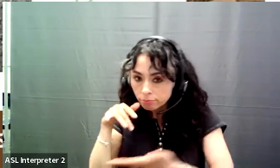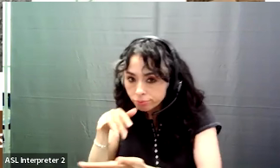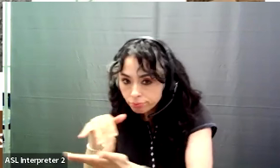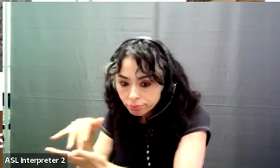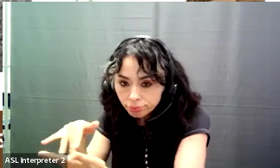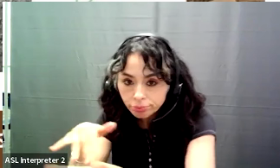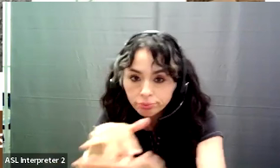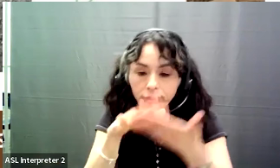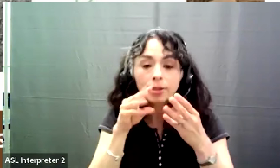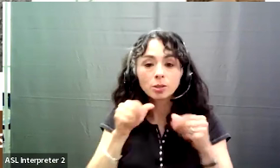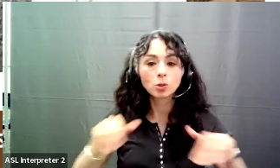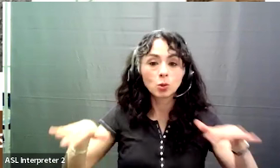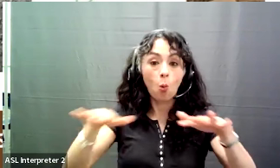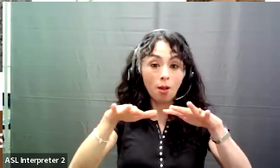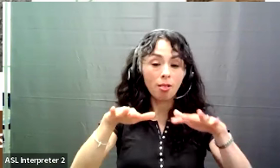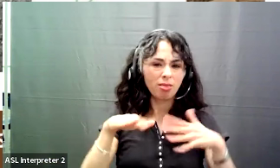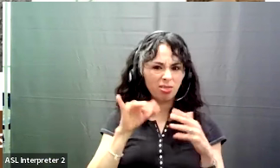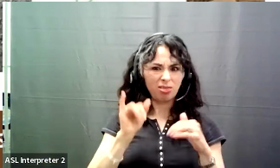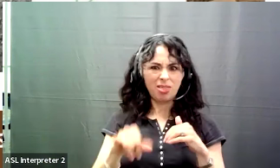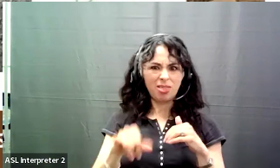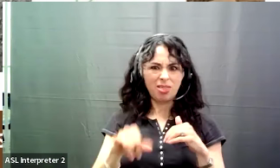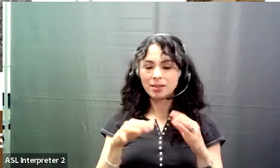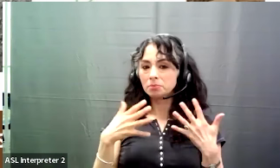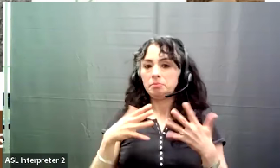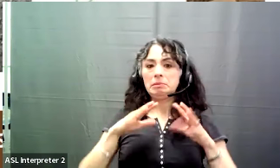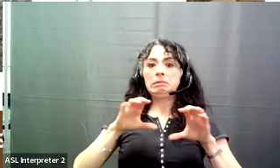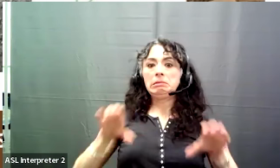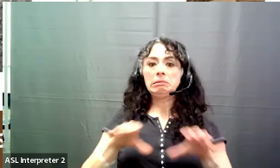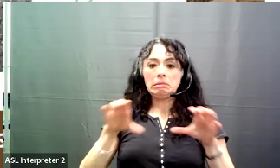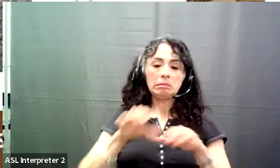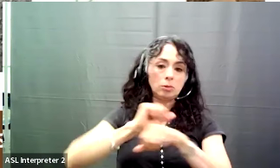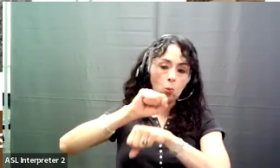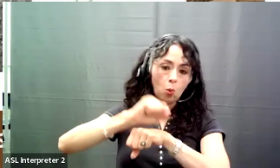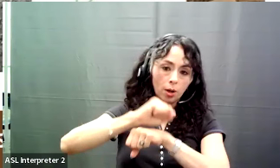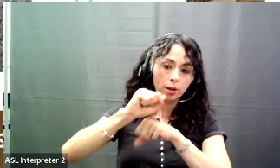survey. This is an effort from the